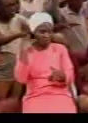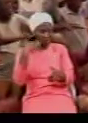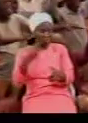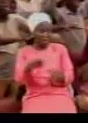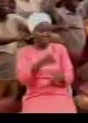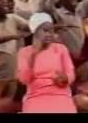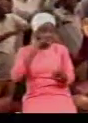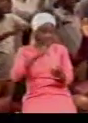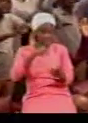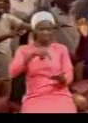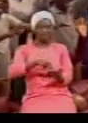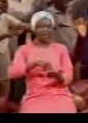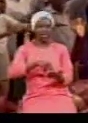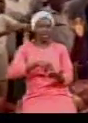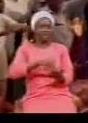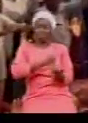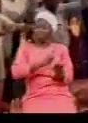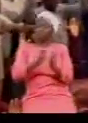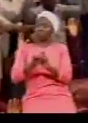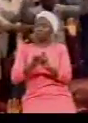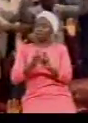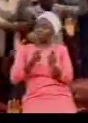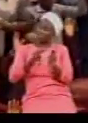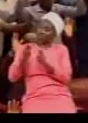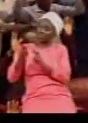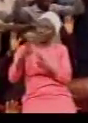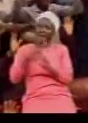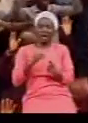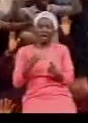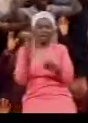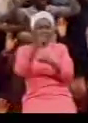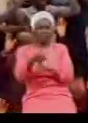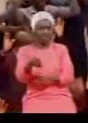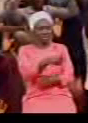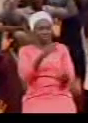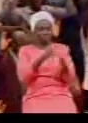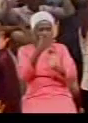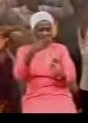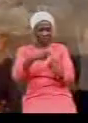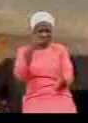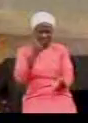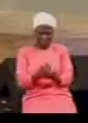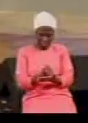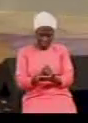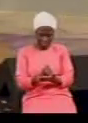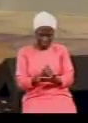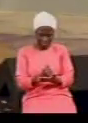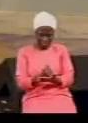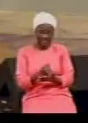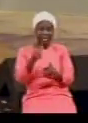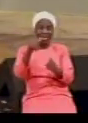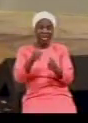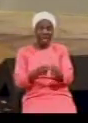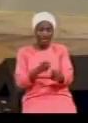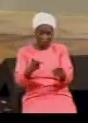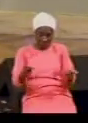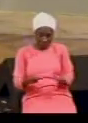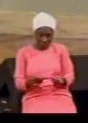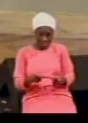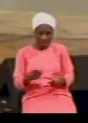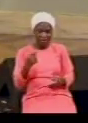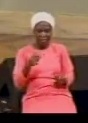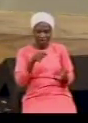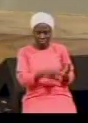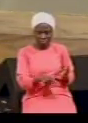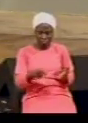pursue those things, we're going to conquer them in Jesus' name. Every place the sole of your foot